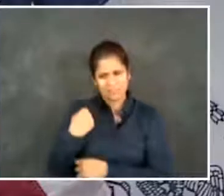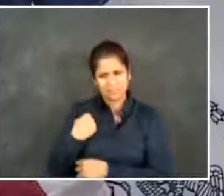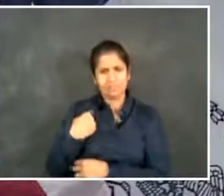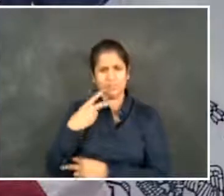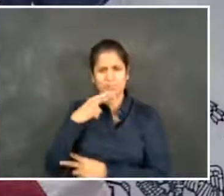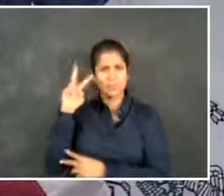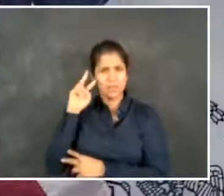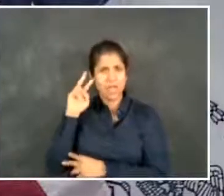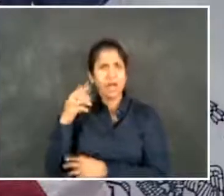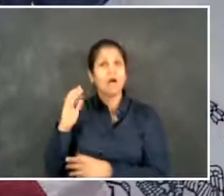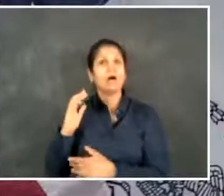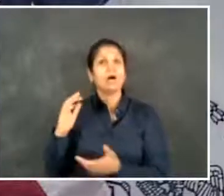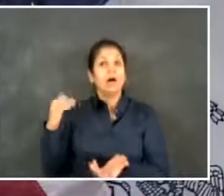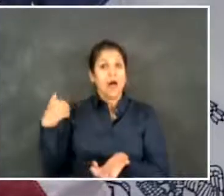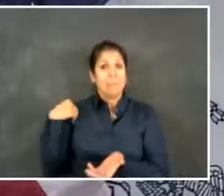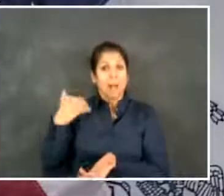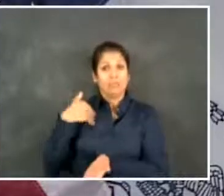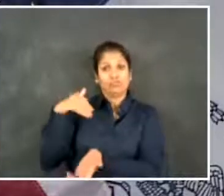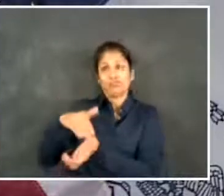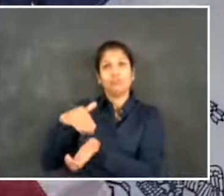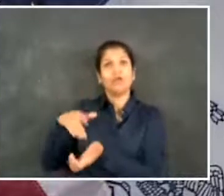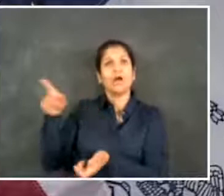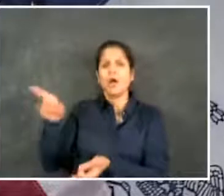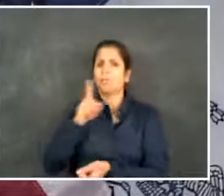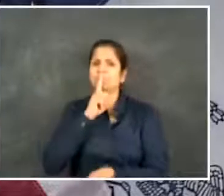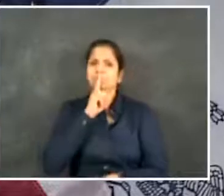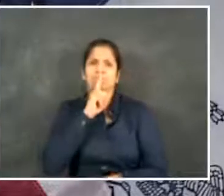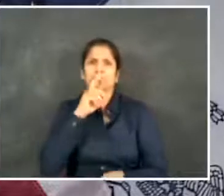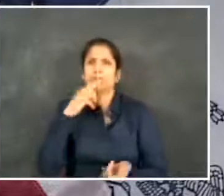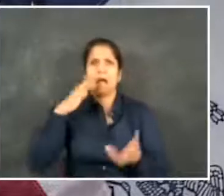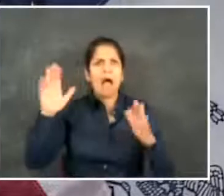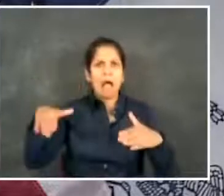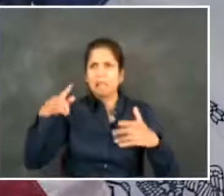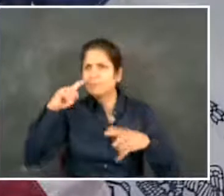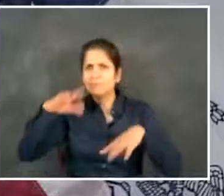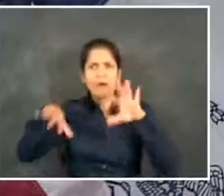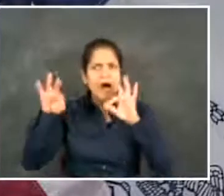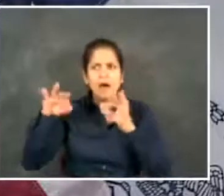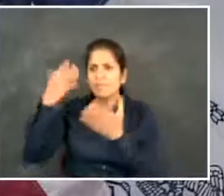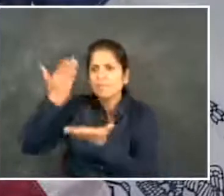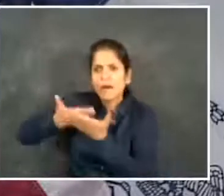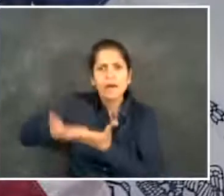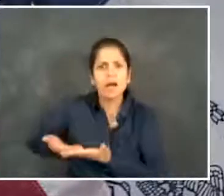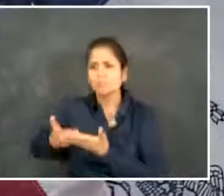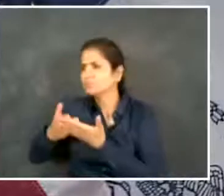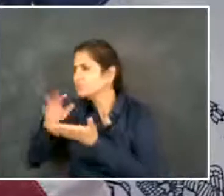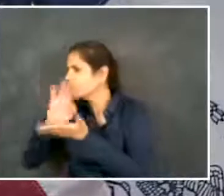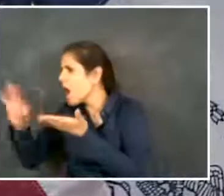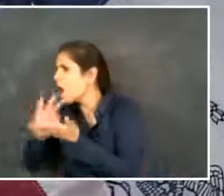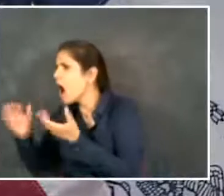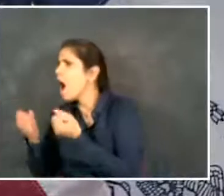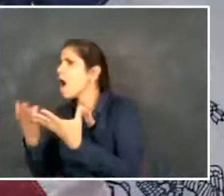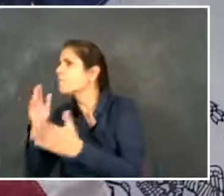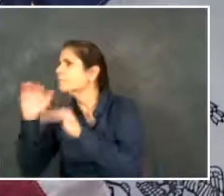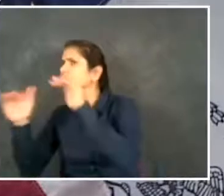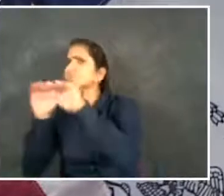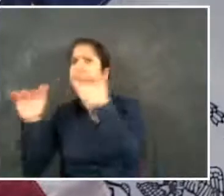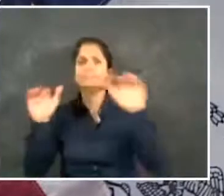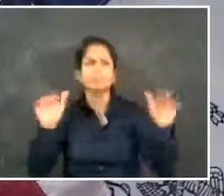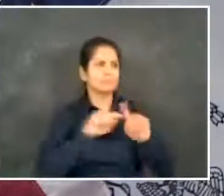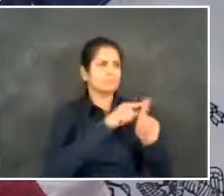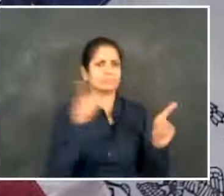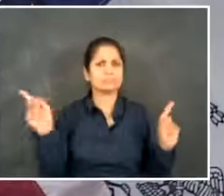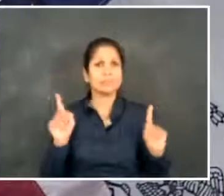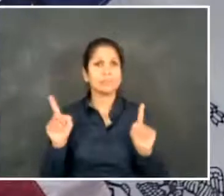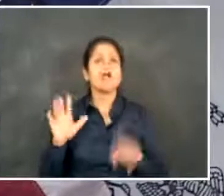they were not seeing a trend, I should say, as a layman. But let me have